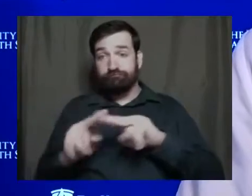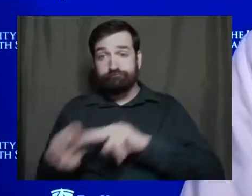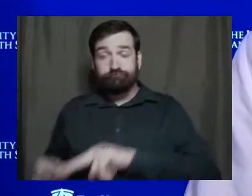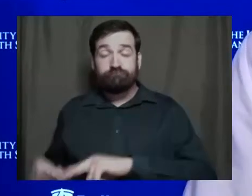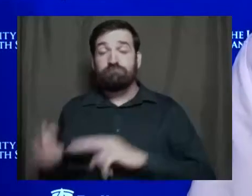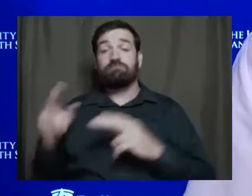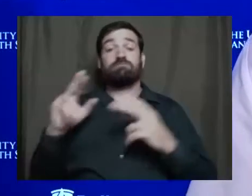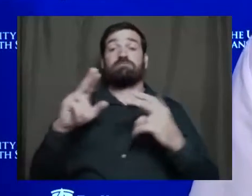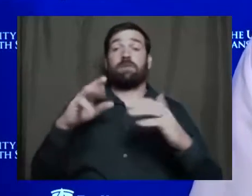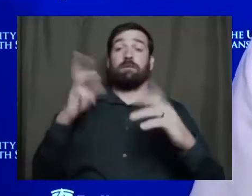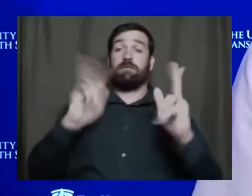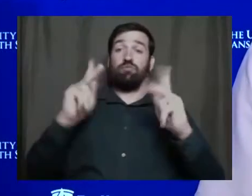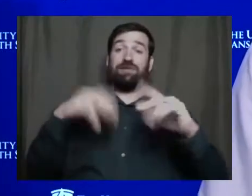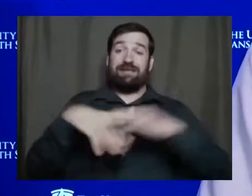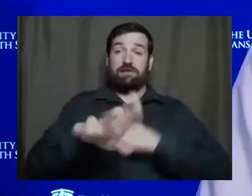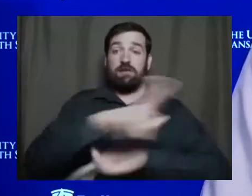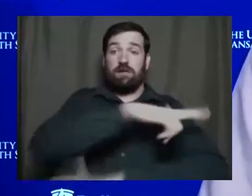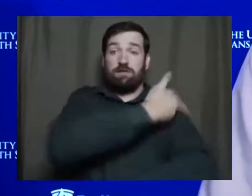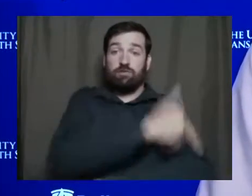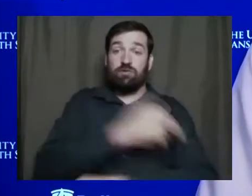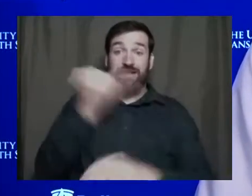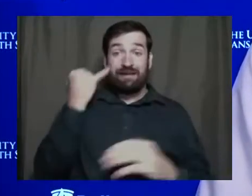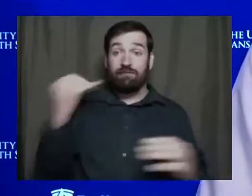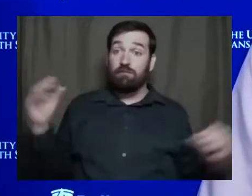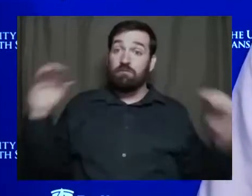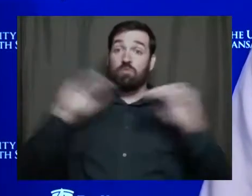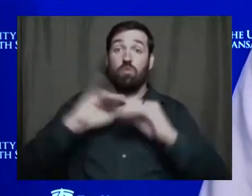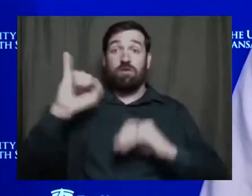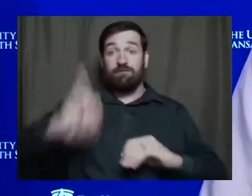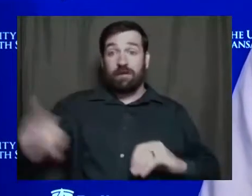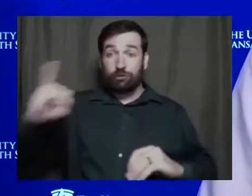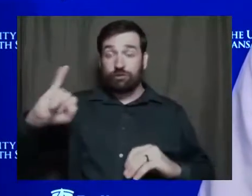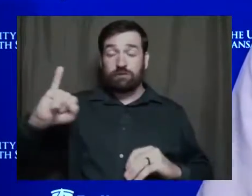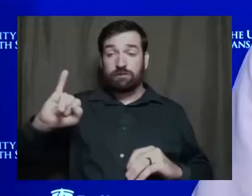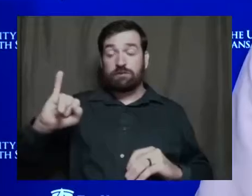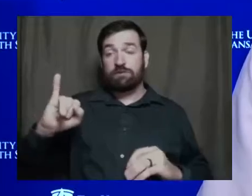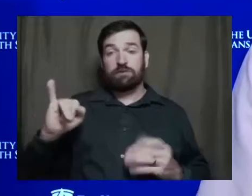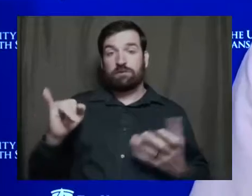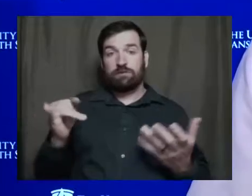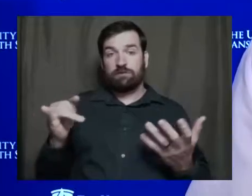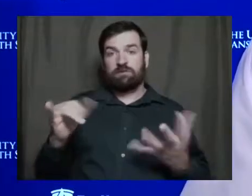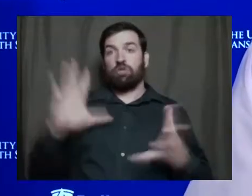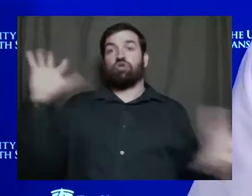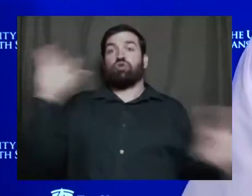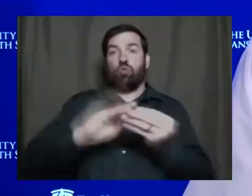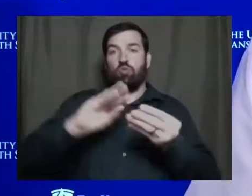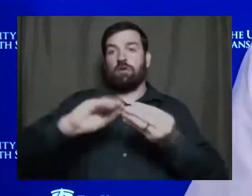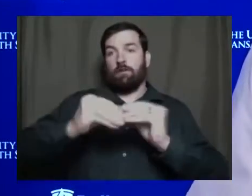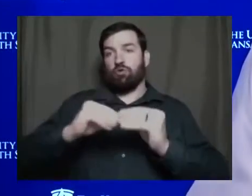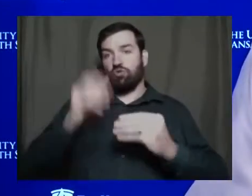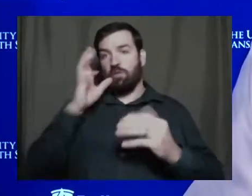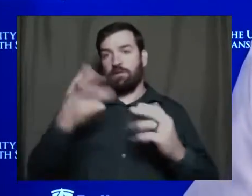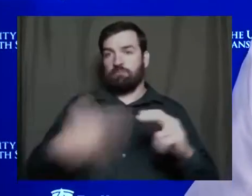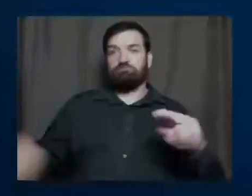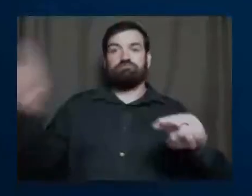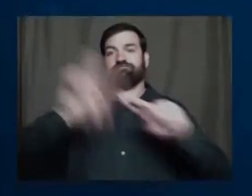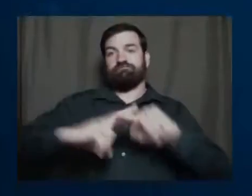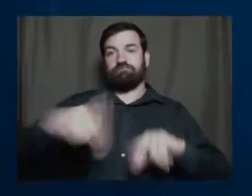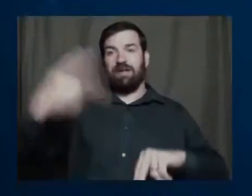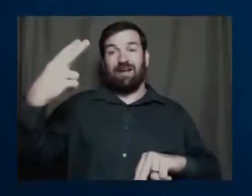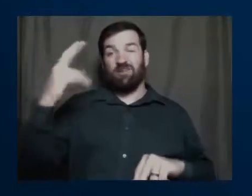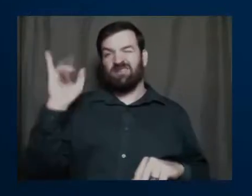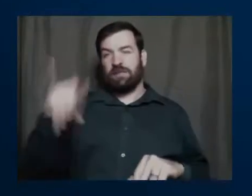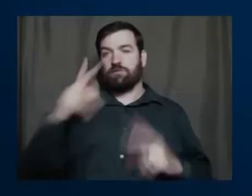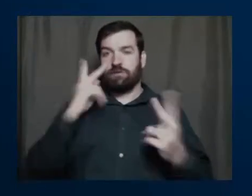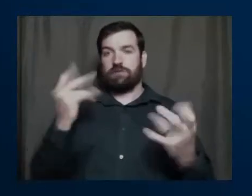if you are having more and more infections, even those small percentages, those total numbers are going to be great, and that's what we're seeing right now in the hospital. Joanne wants to